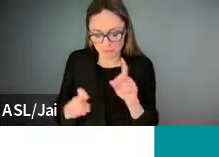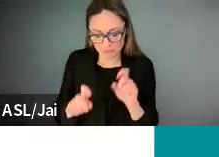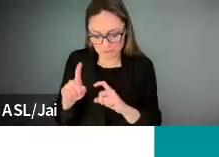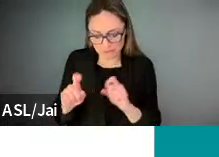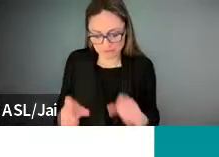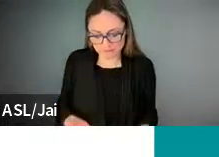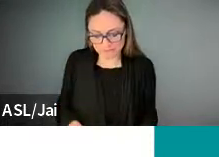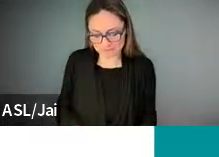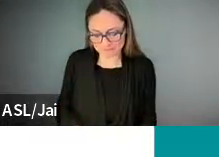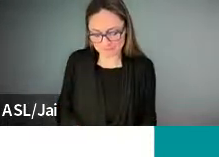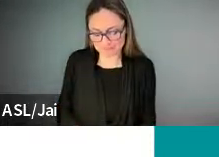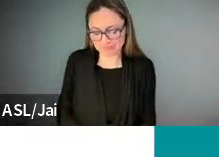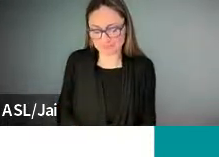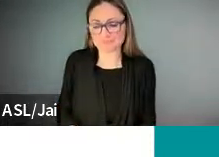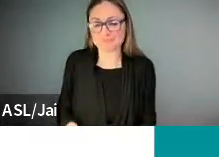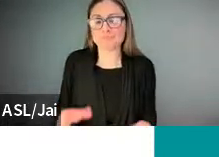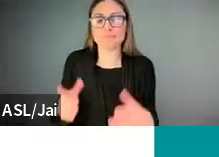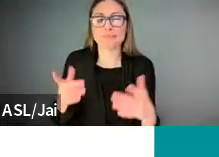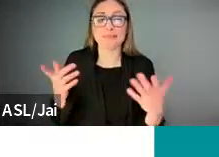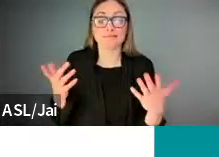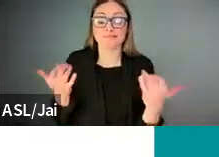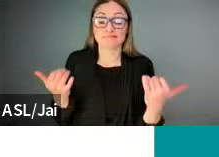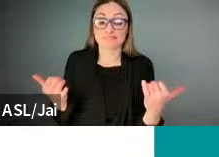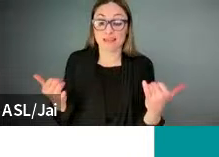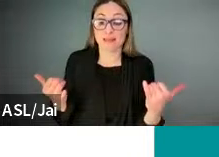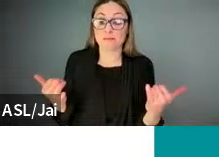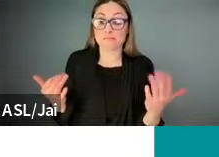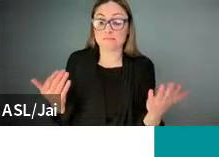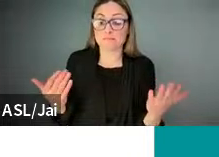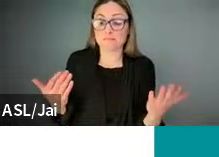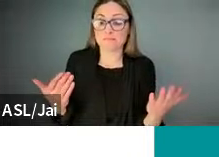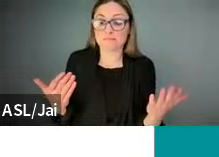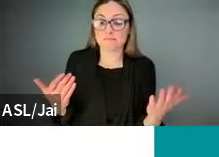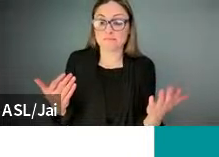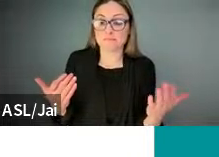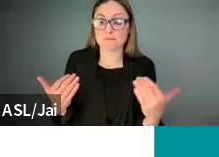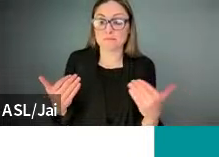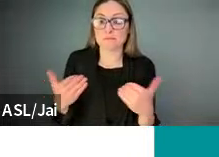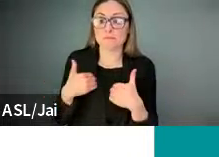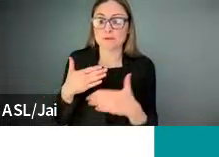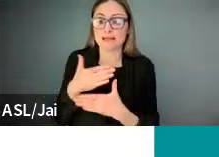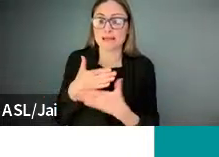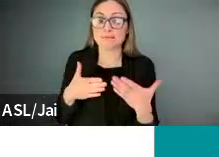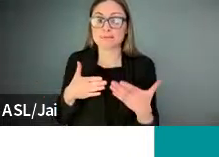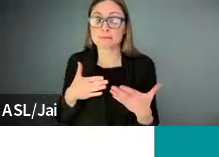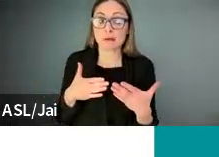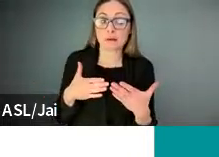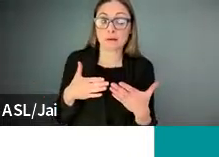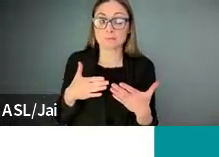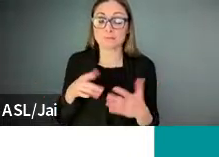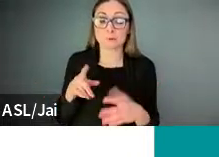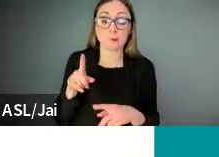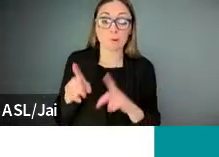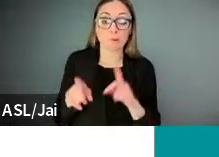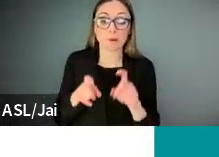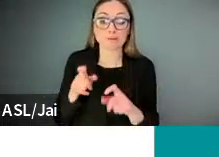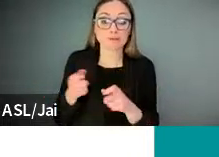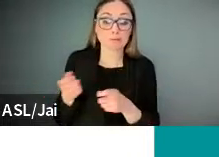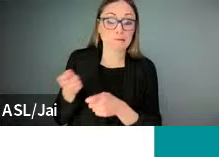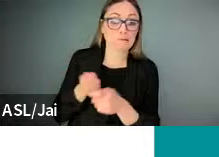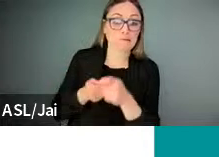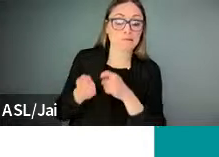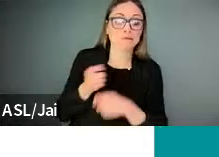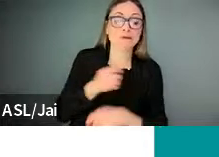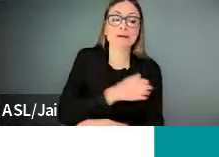at this stage, we're certainly, we have some prodding questions here, but most likely it's just